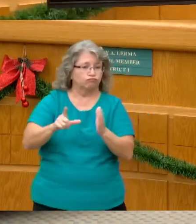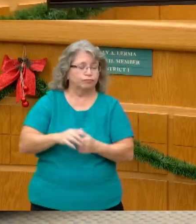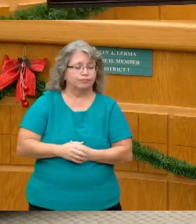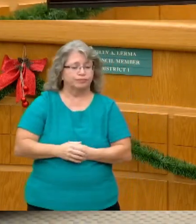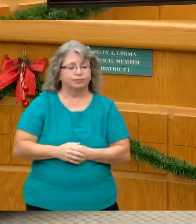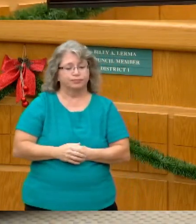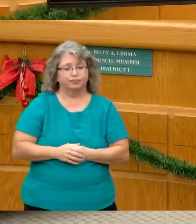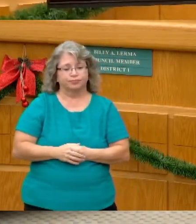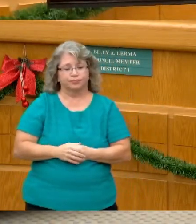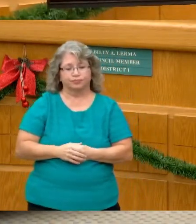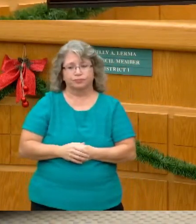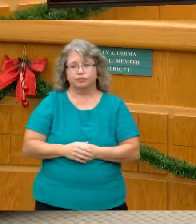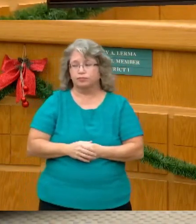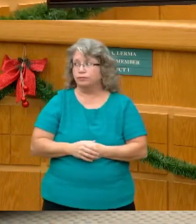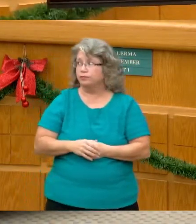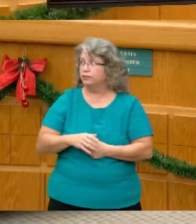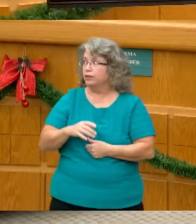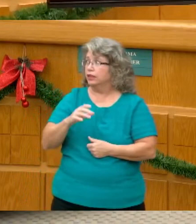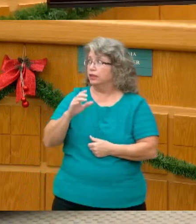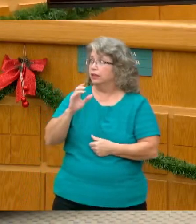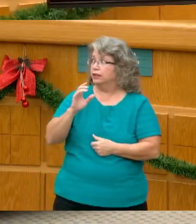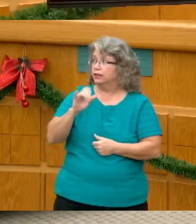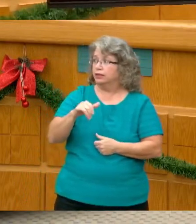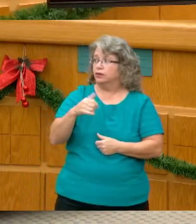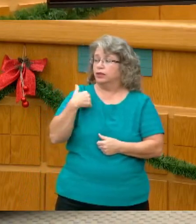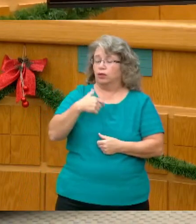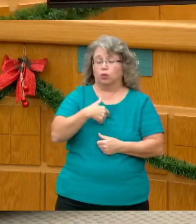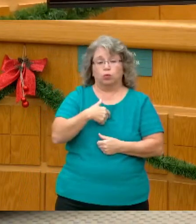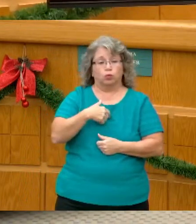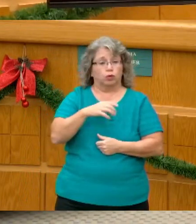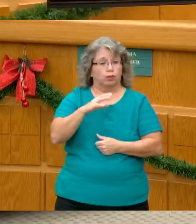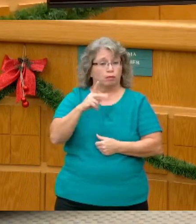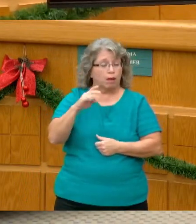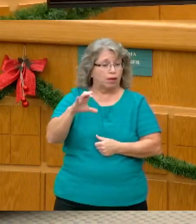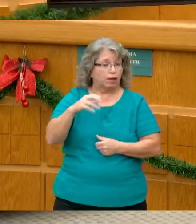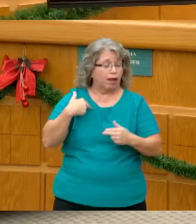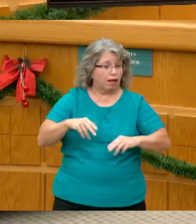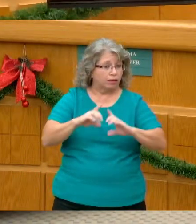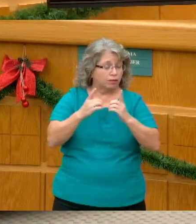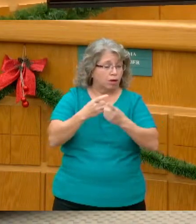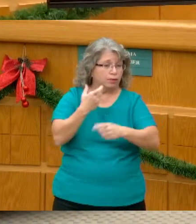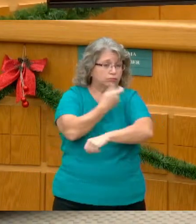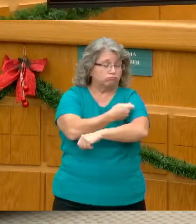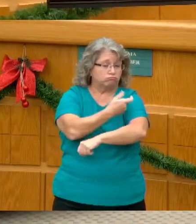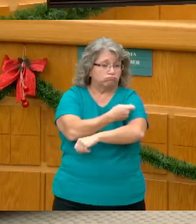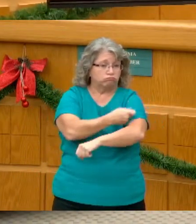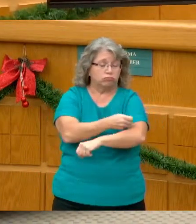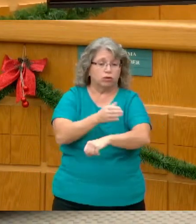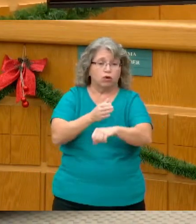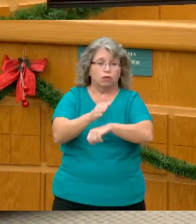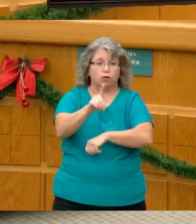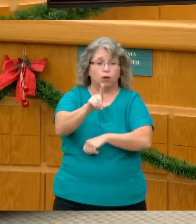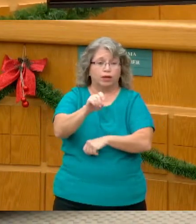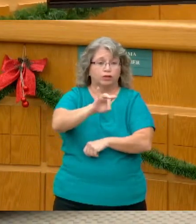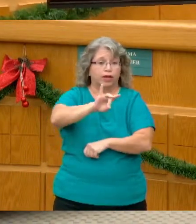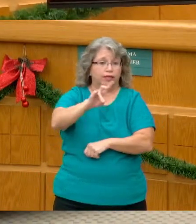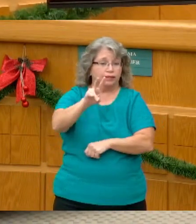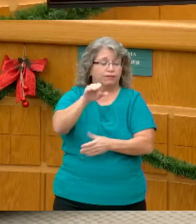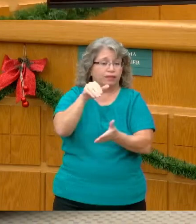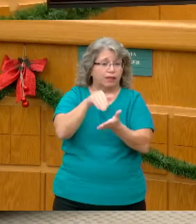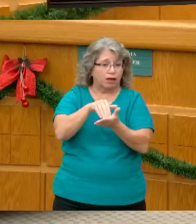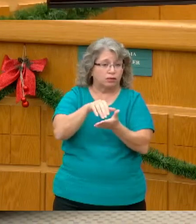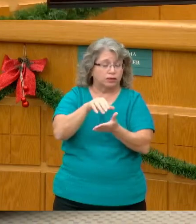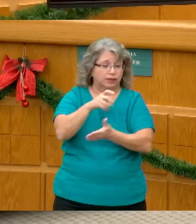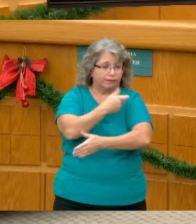Your Corpus Christi Public Health District has administered a significant amount of vaccinations. We're over 187,000 to date. The majority of